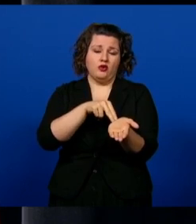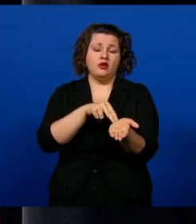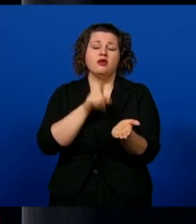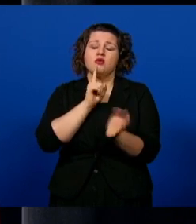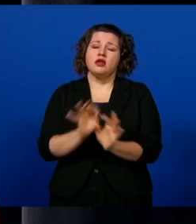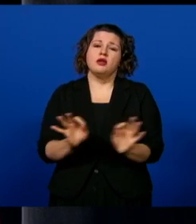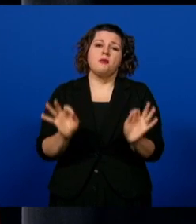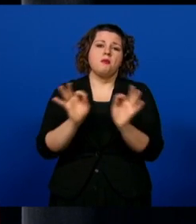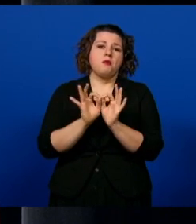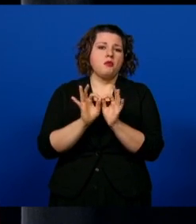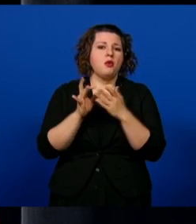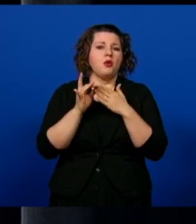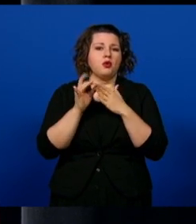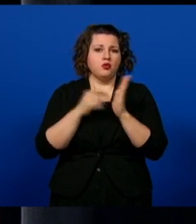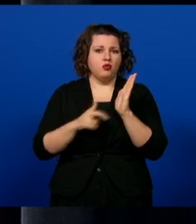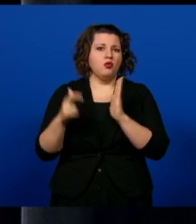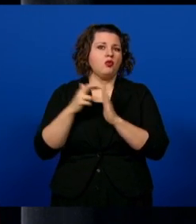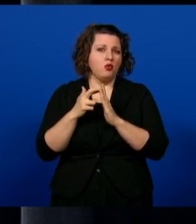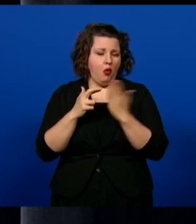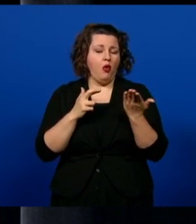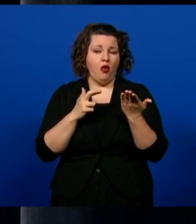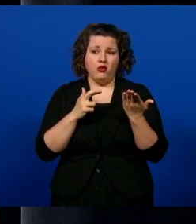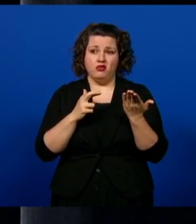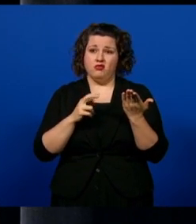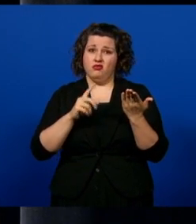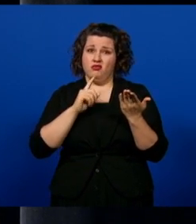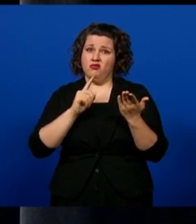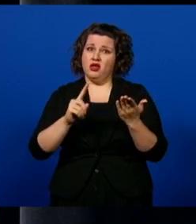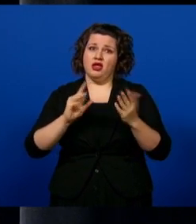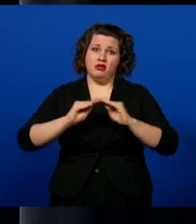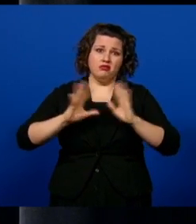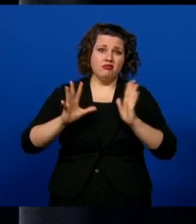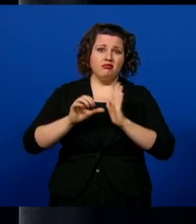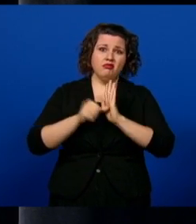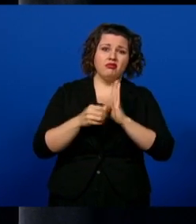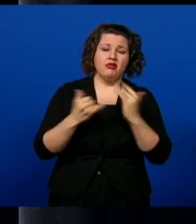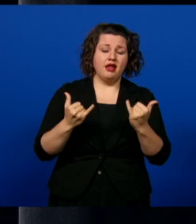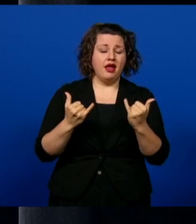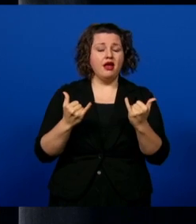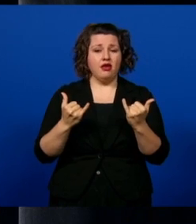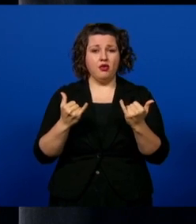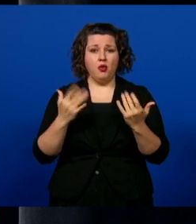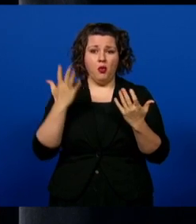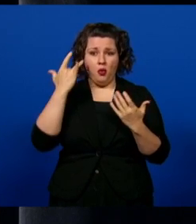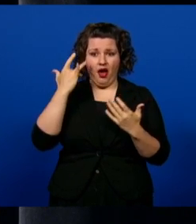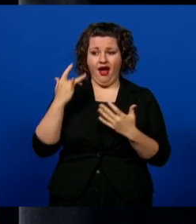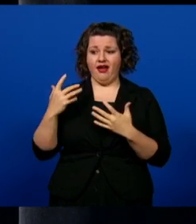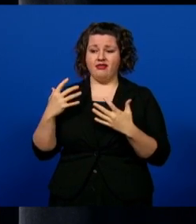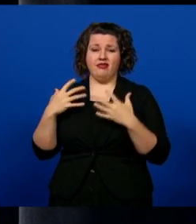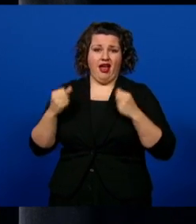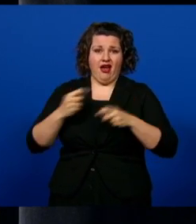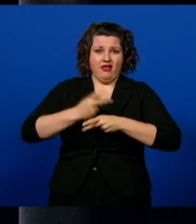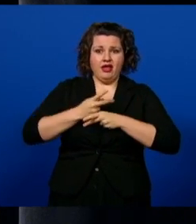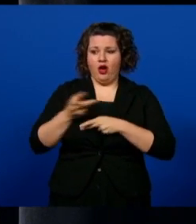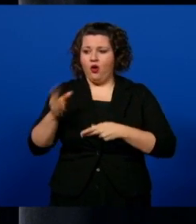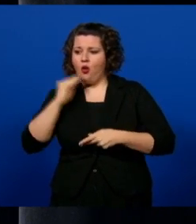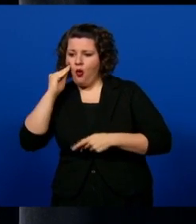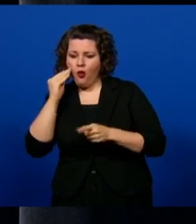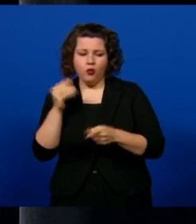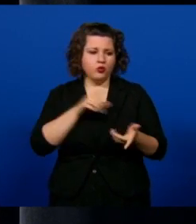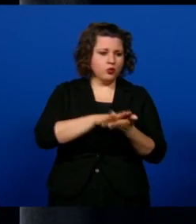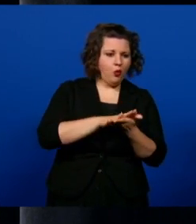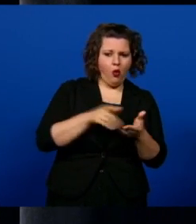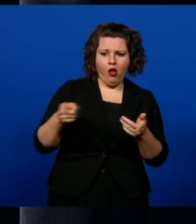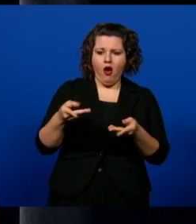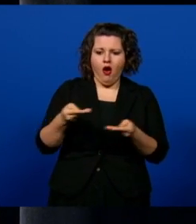as school leaders in public health is clearer than ever right now, bridging continuity of healthcare from home to school for the children and families they